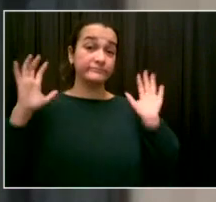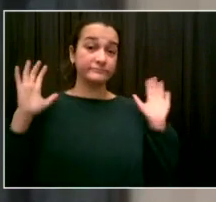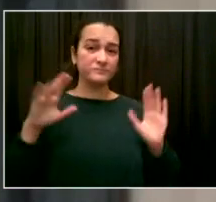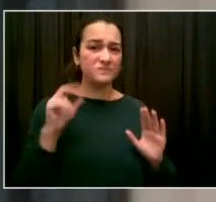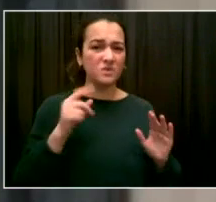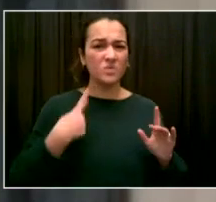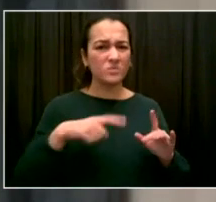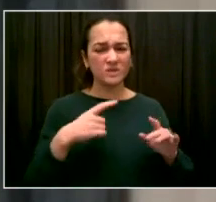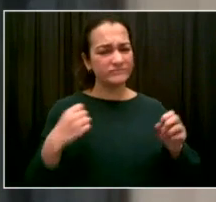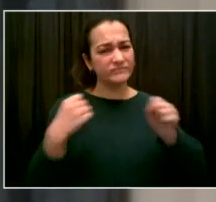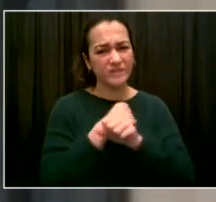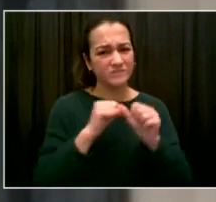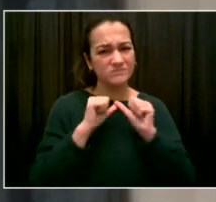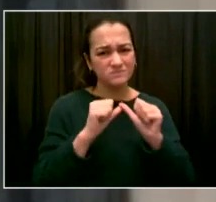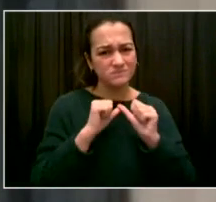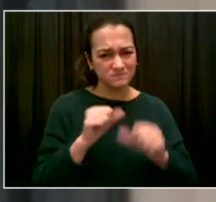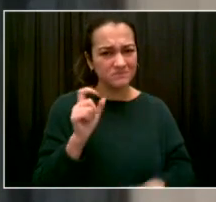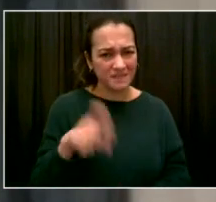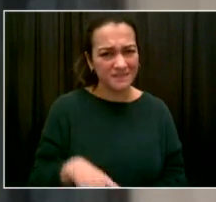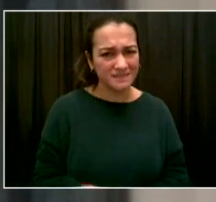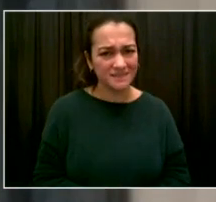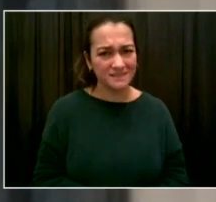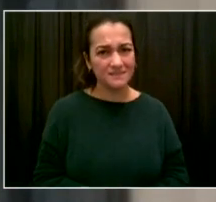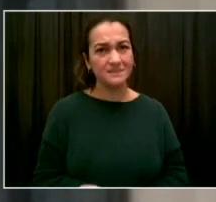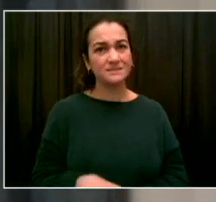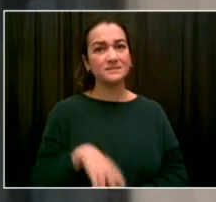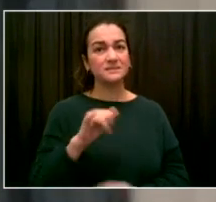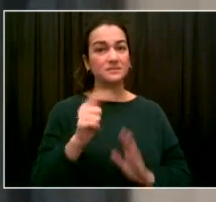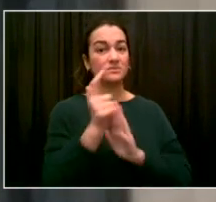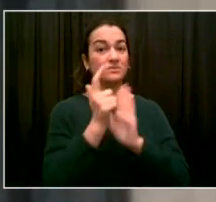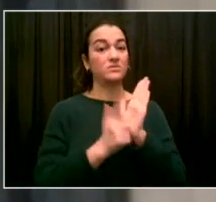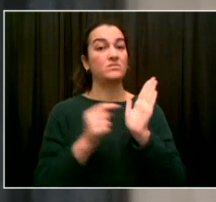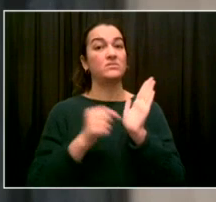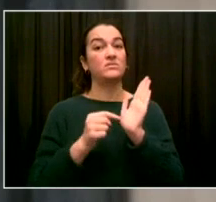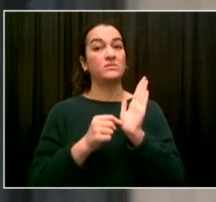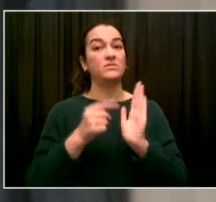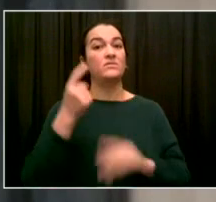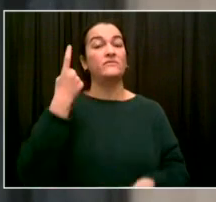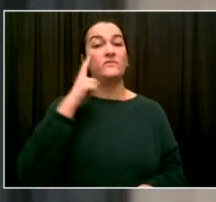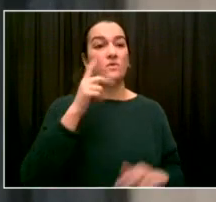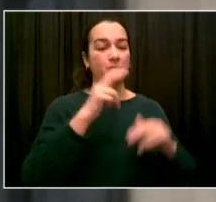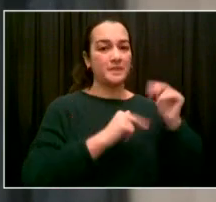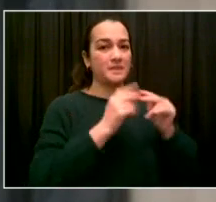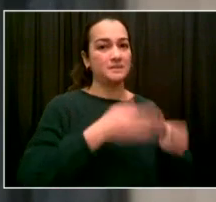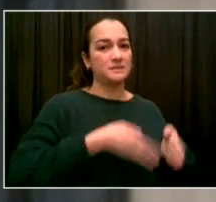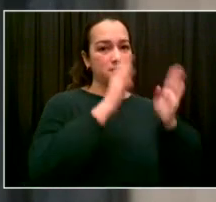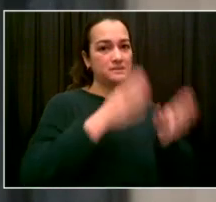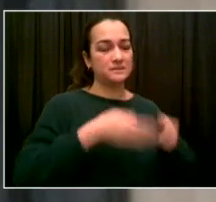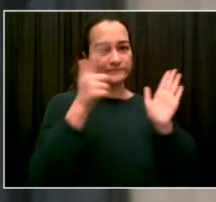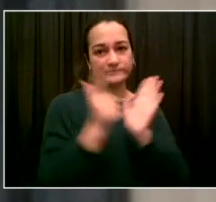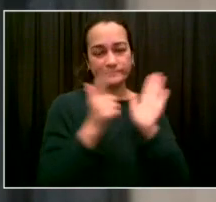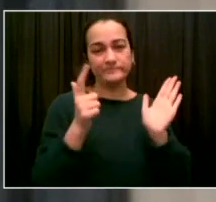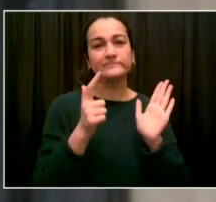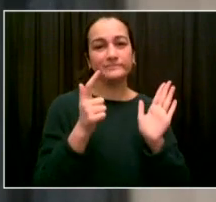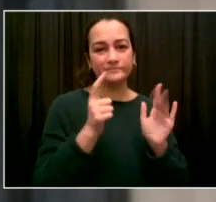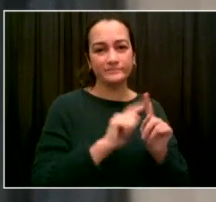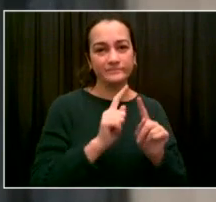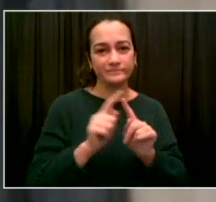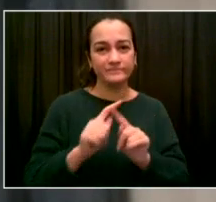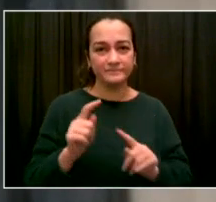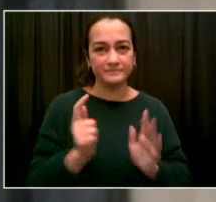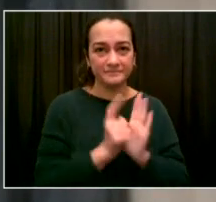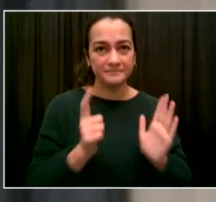Better. And Joe Manchin was on the phone, and lots of our members made pleas to him to continue and negotiate,